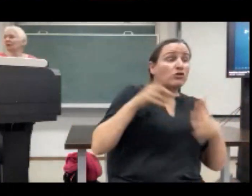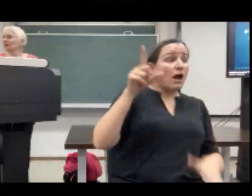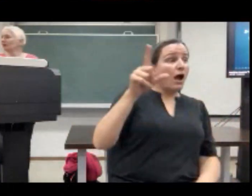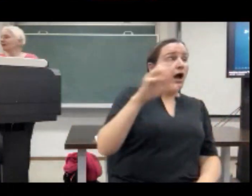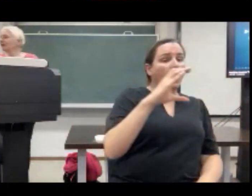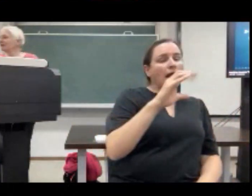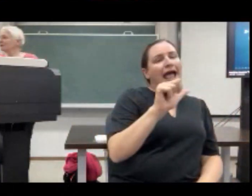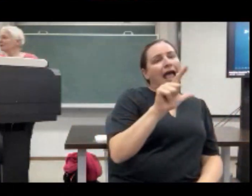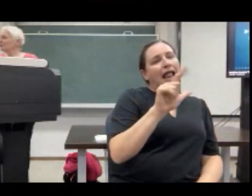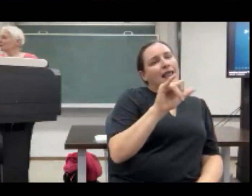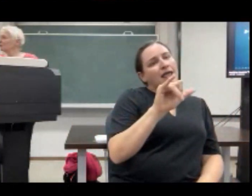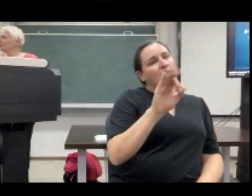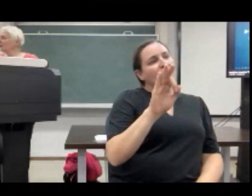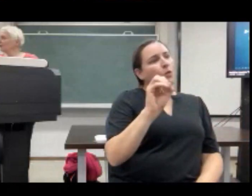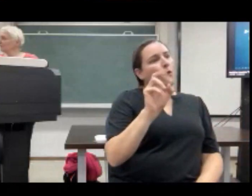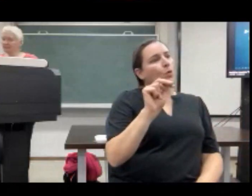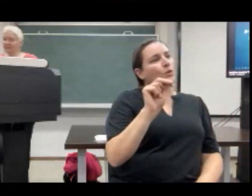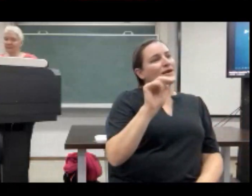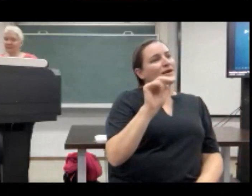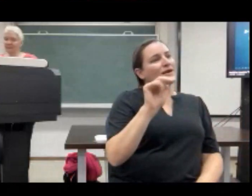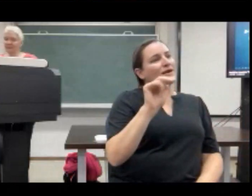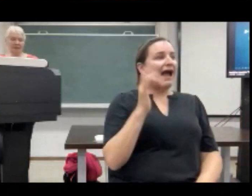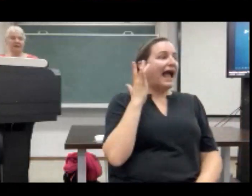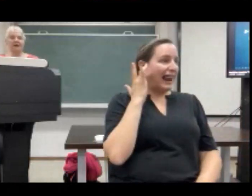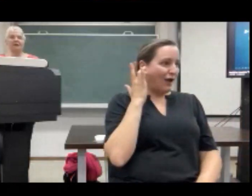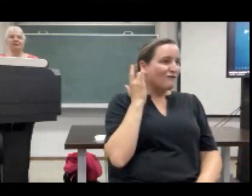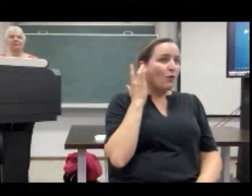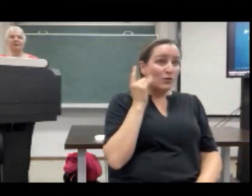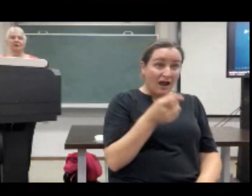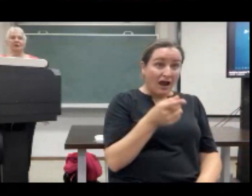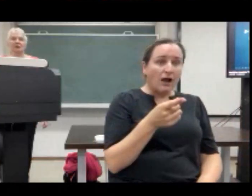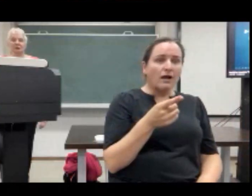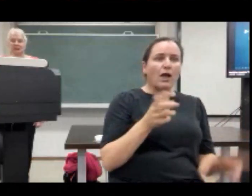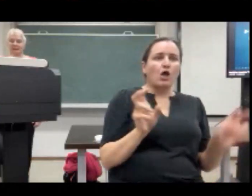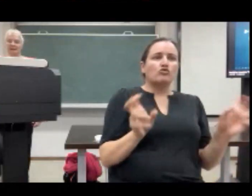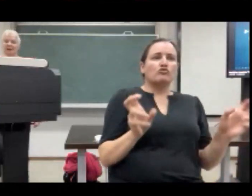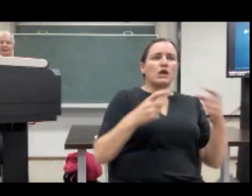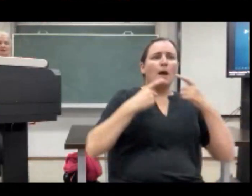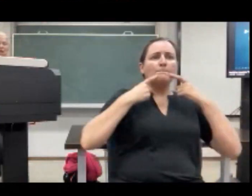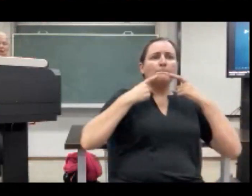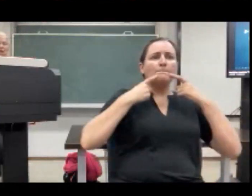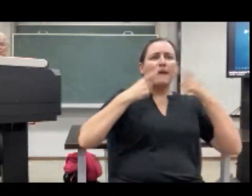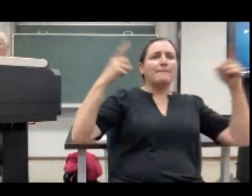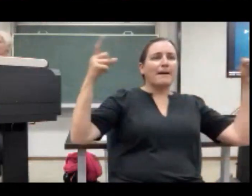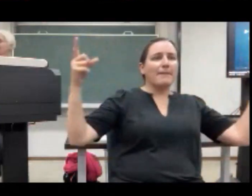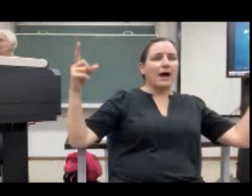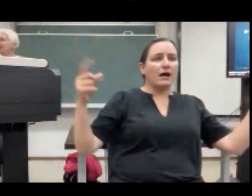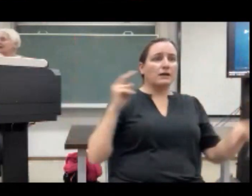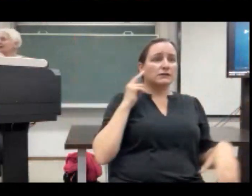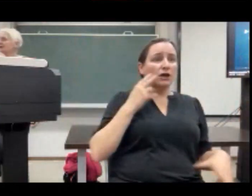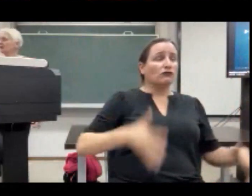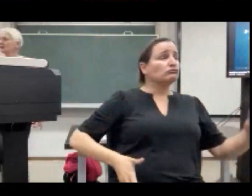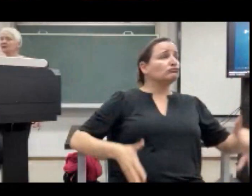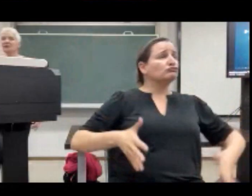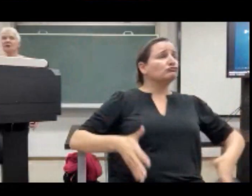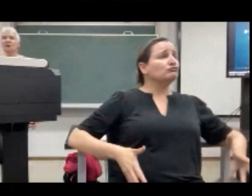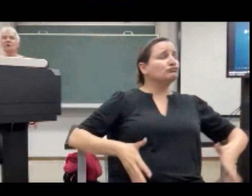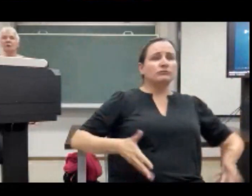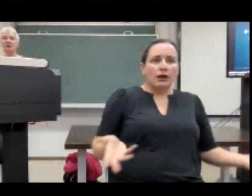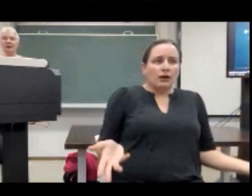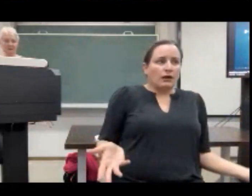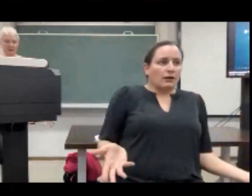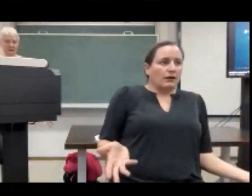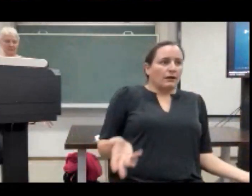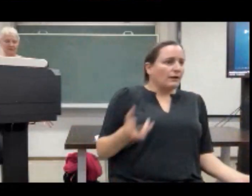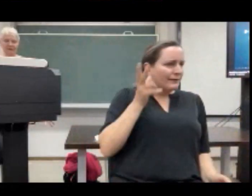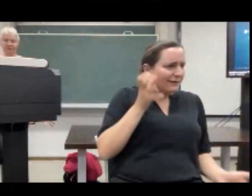the earthquake warning is an auditory warning on the radio, on the streets. It's not heard and it's not